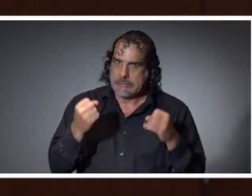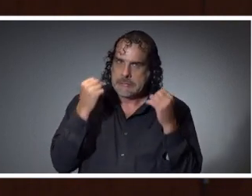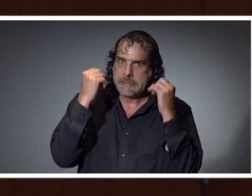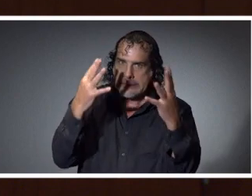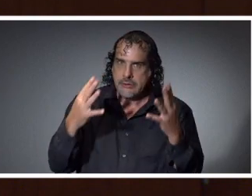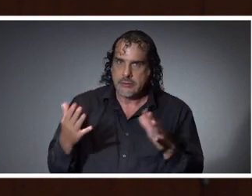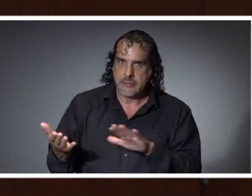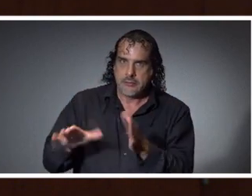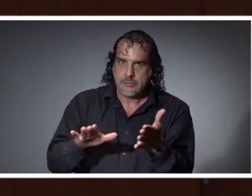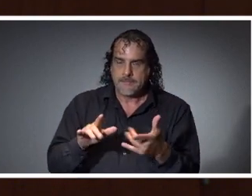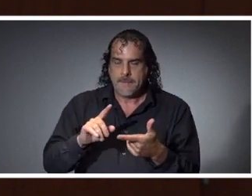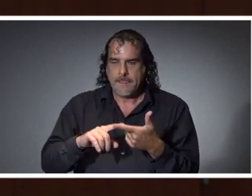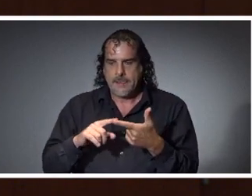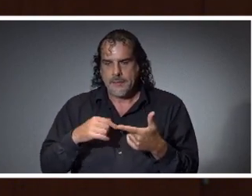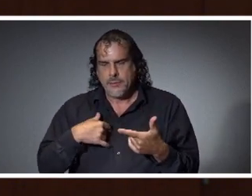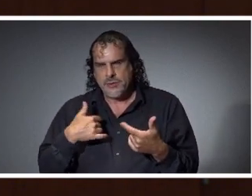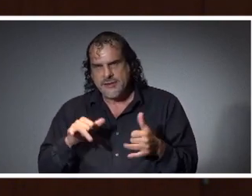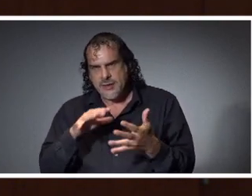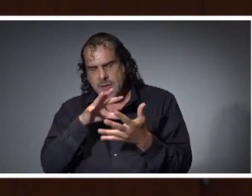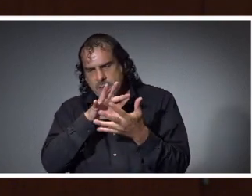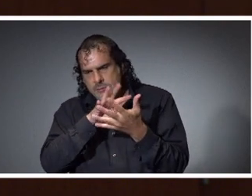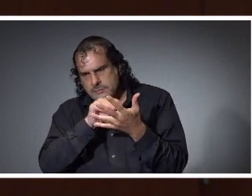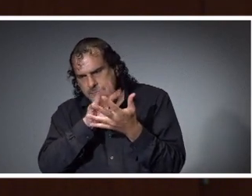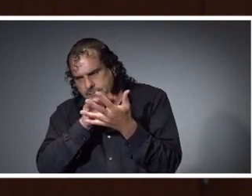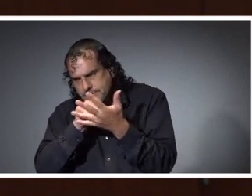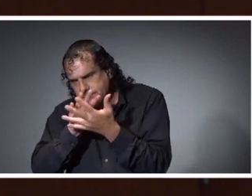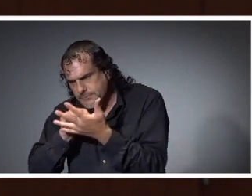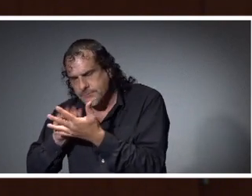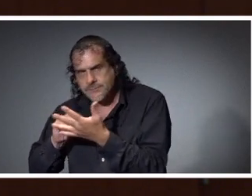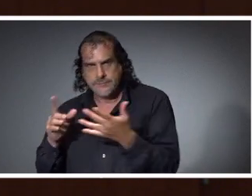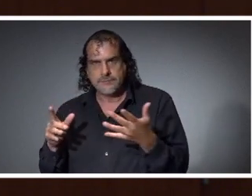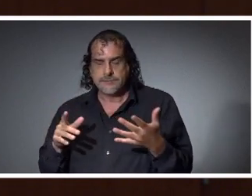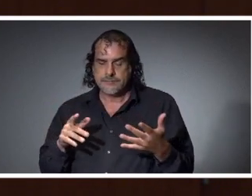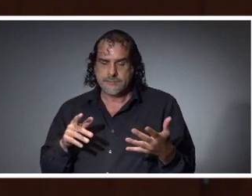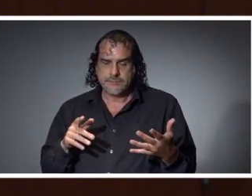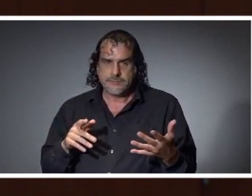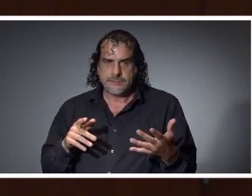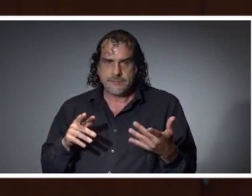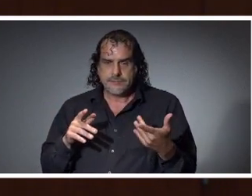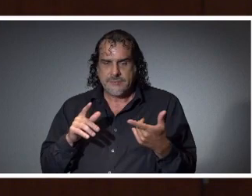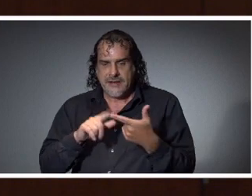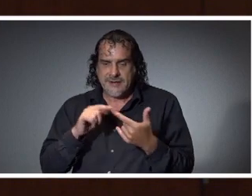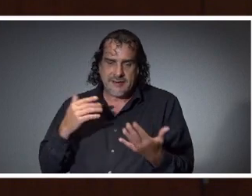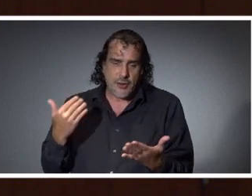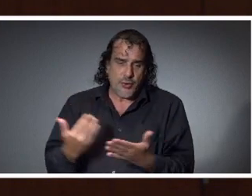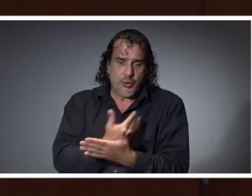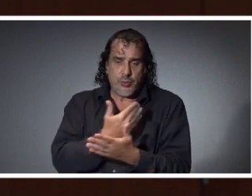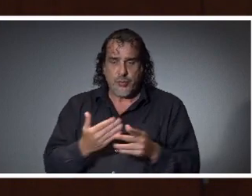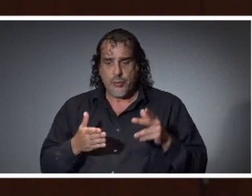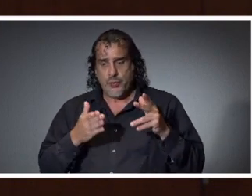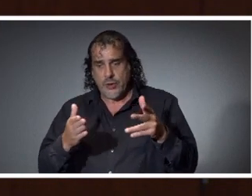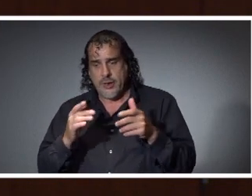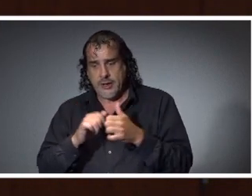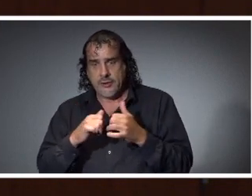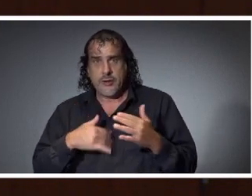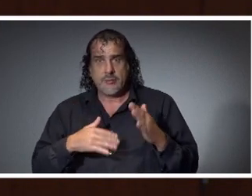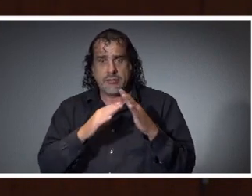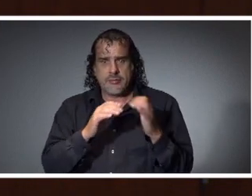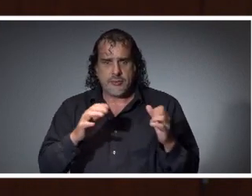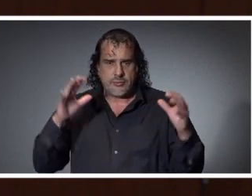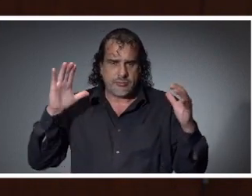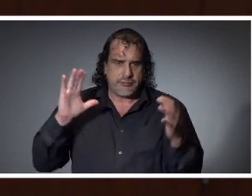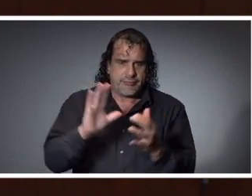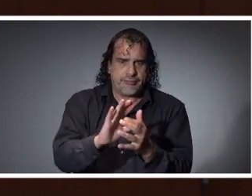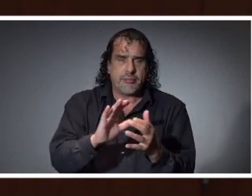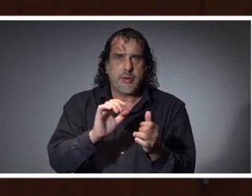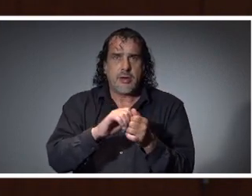likely continue this effort. We're still learning. This is a little bit of a novel approach. But it does give us a chance to really sort of try to suppress a hotspot when we can,